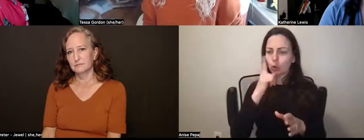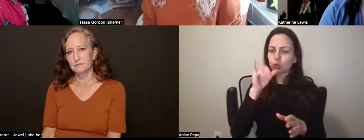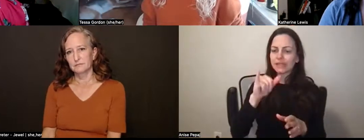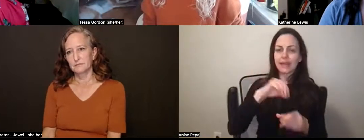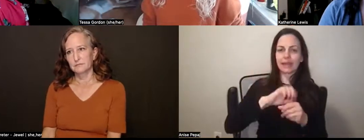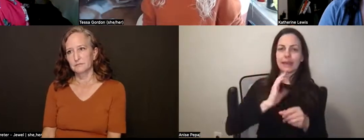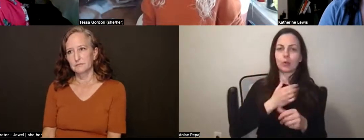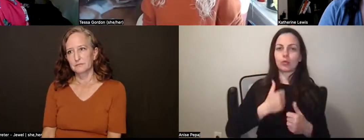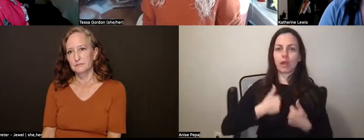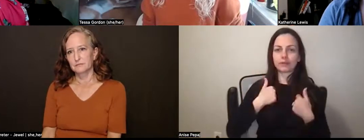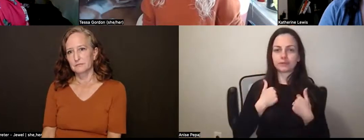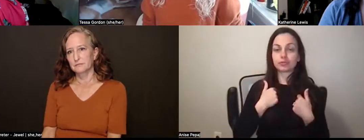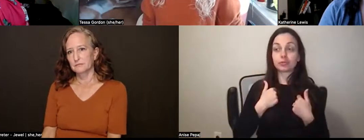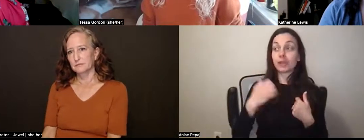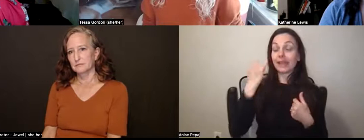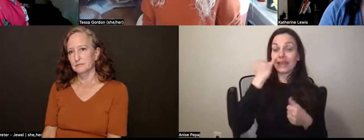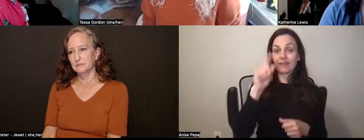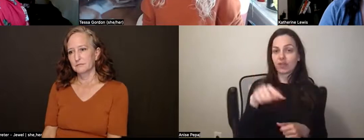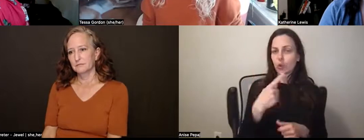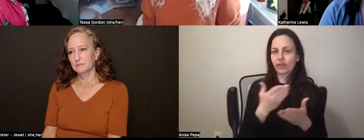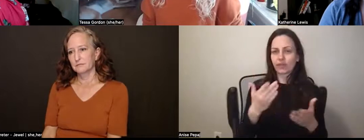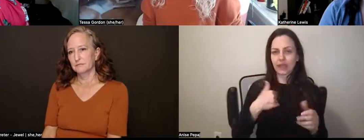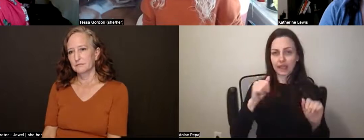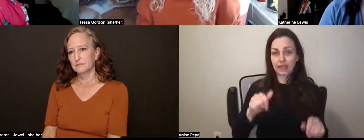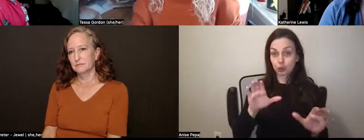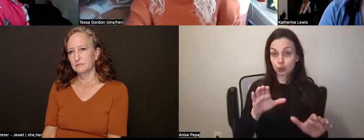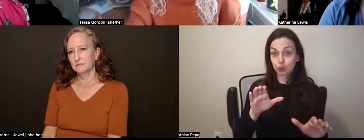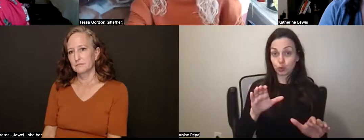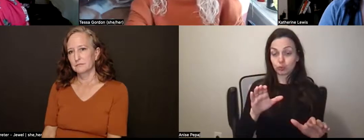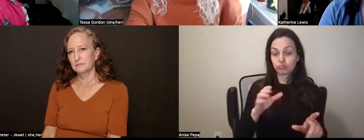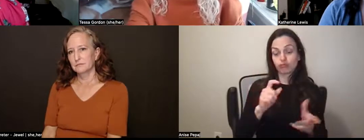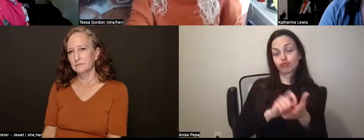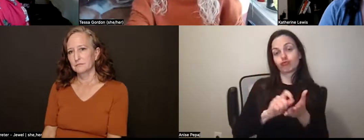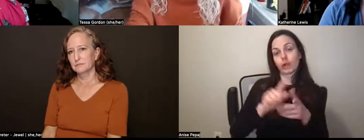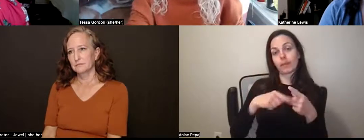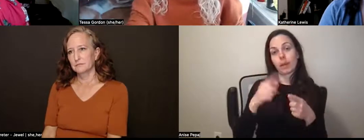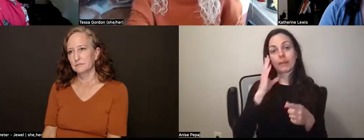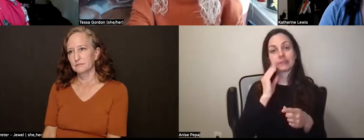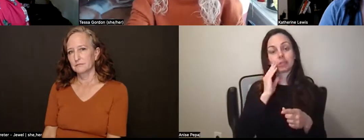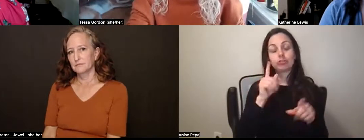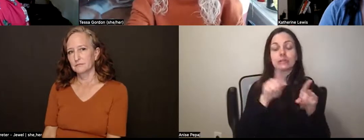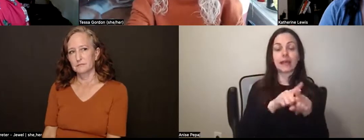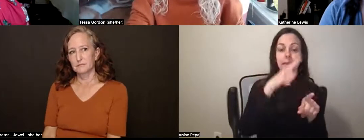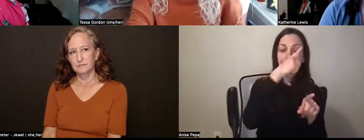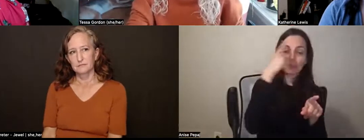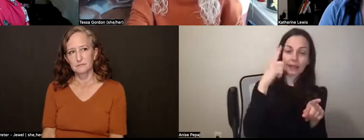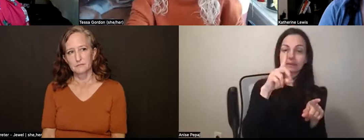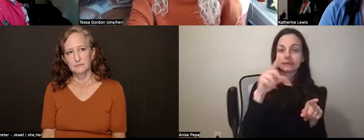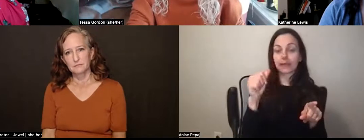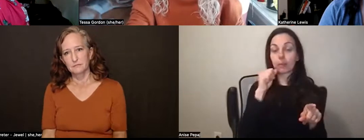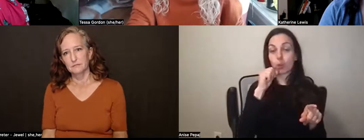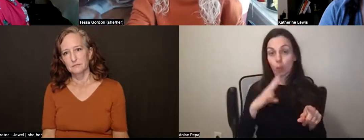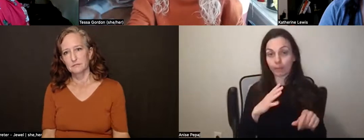myself, I said, if all I can do is write about my experience as a Black disabled woman who's now, I'm